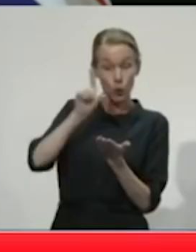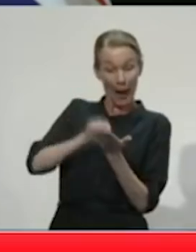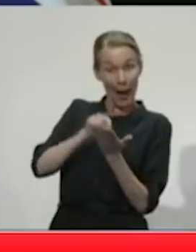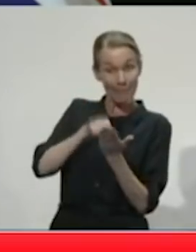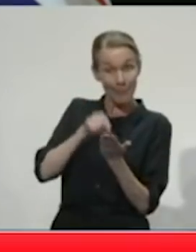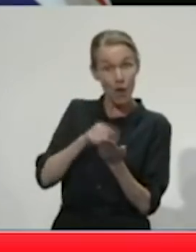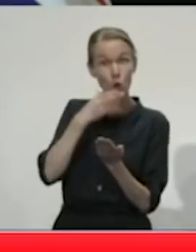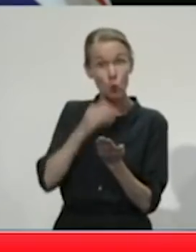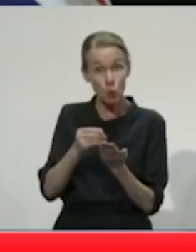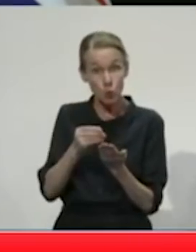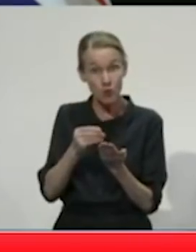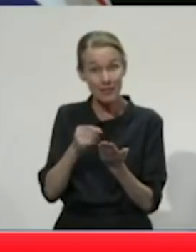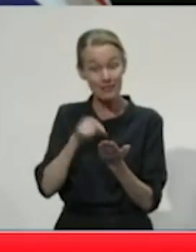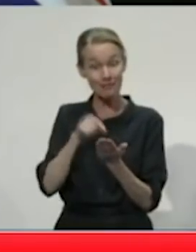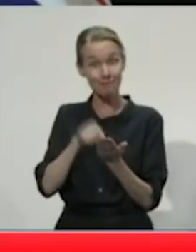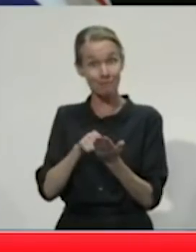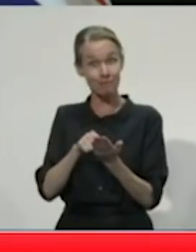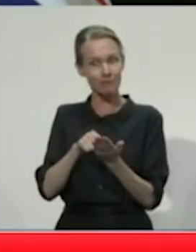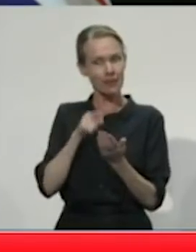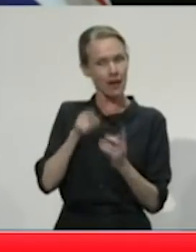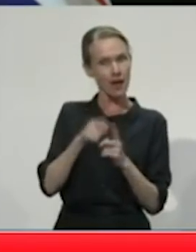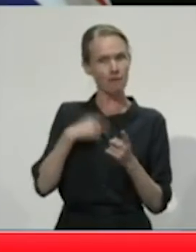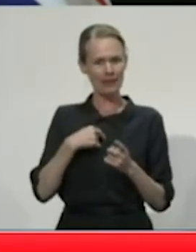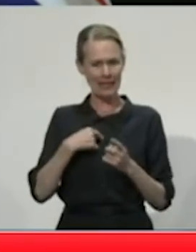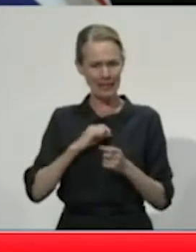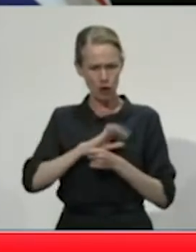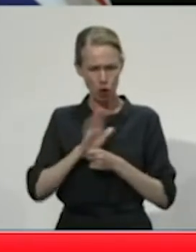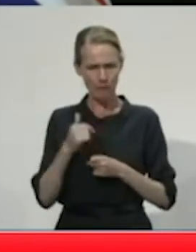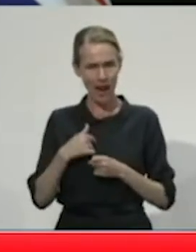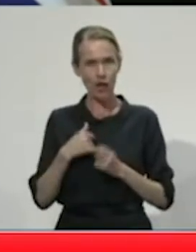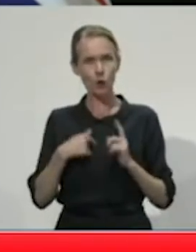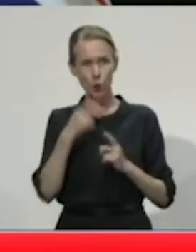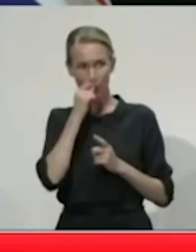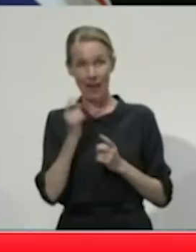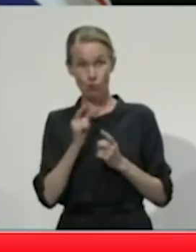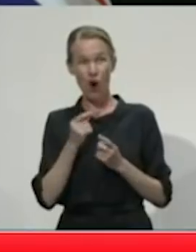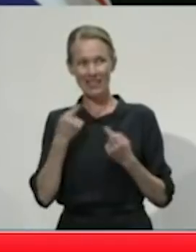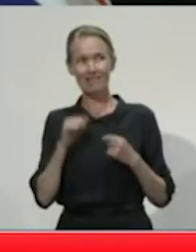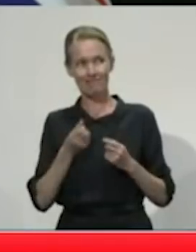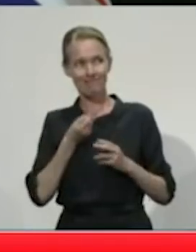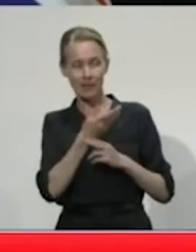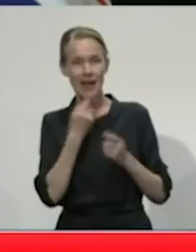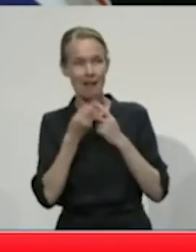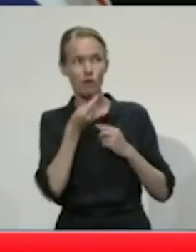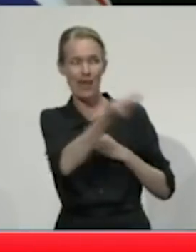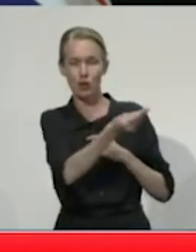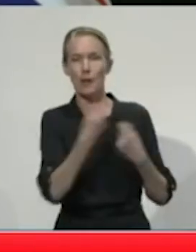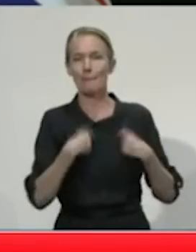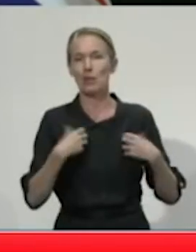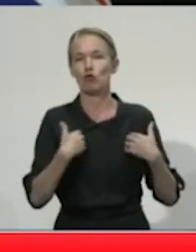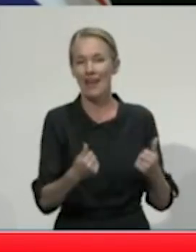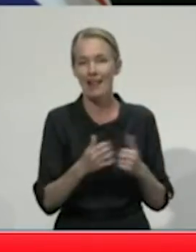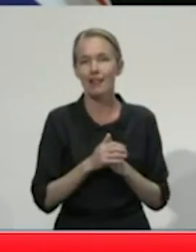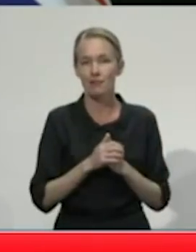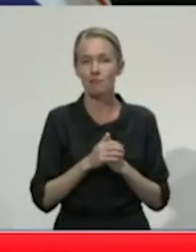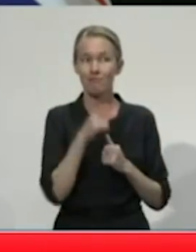then you can agree if that information is made available to our team. The only information that's held at the Ministry, and that is only for